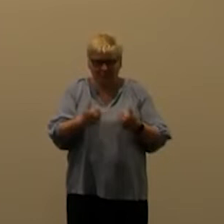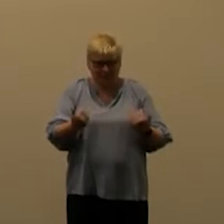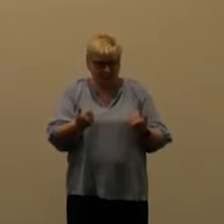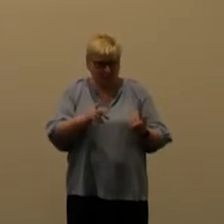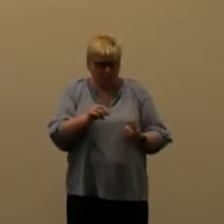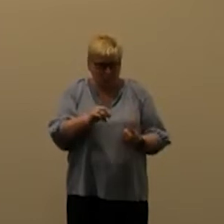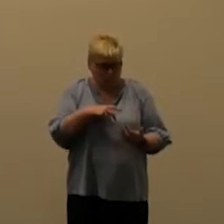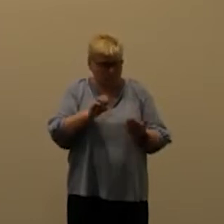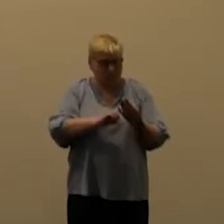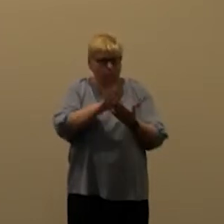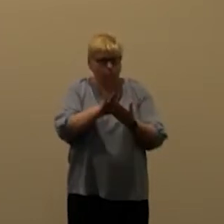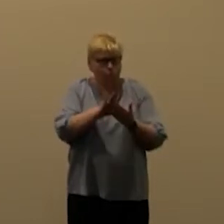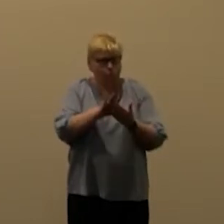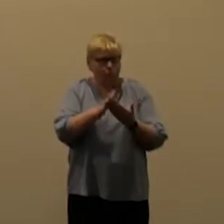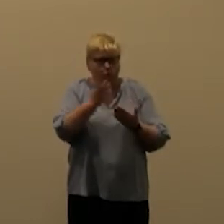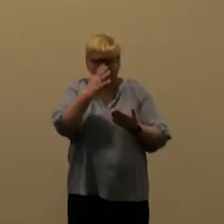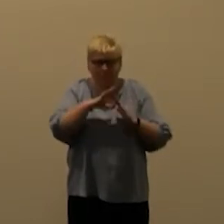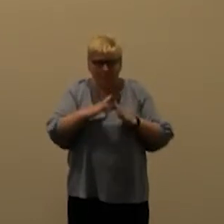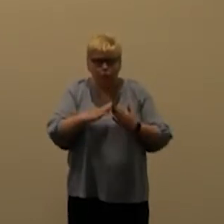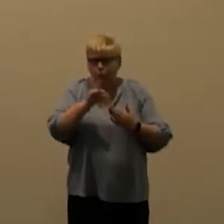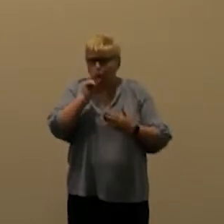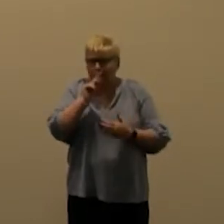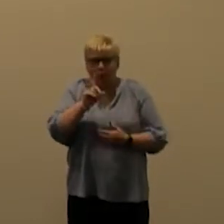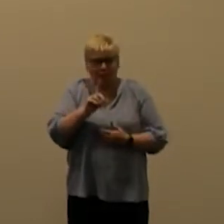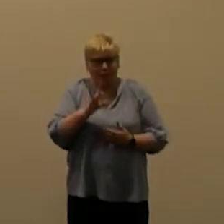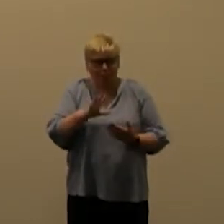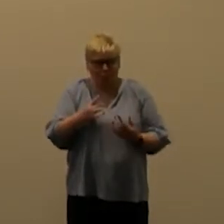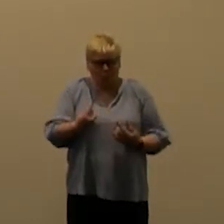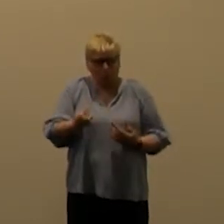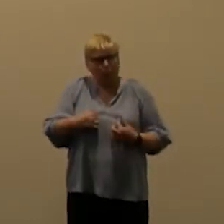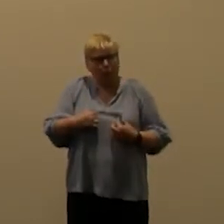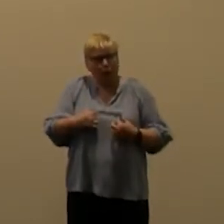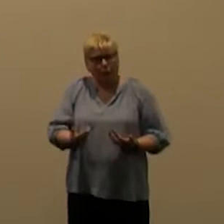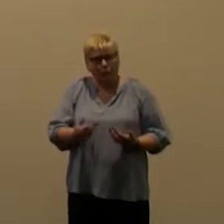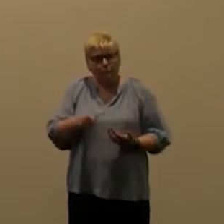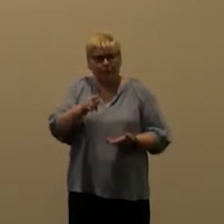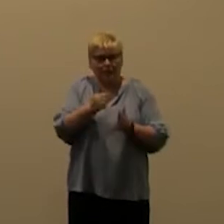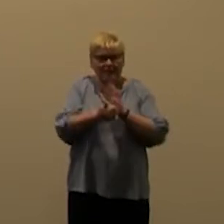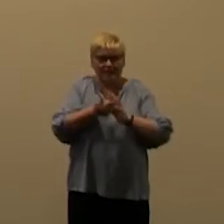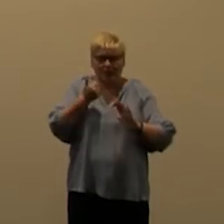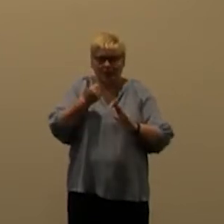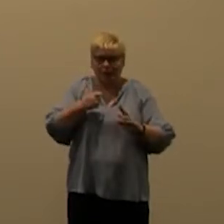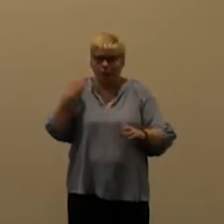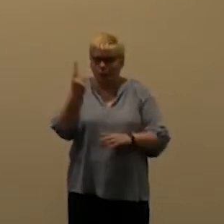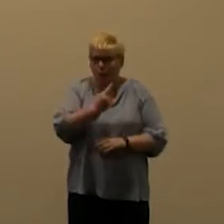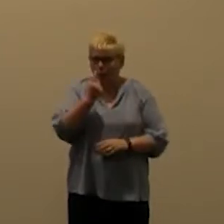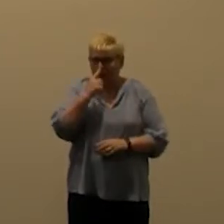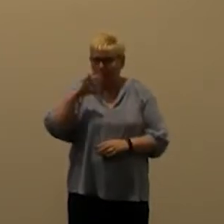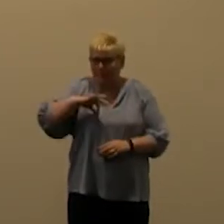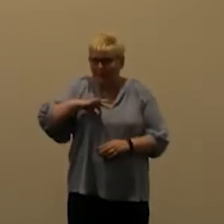are we putting on social media with who we are as a person. And I think that is a skill that we can all benefit from as